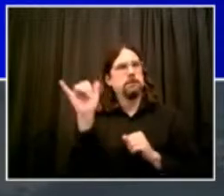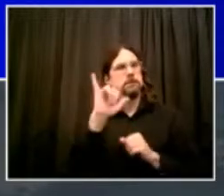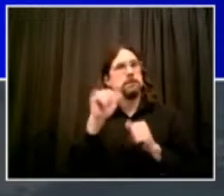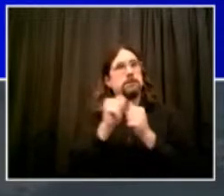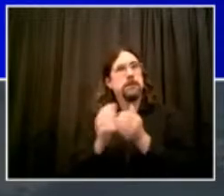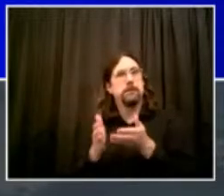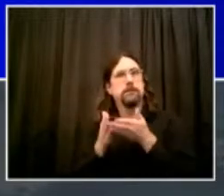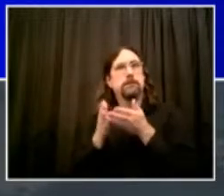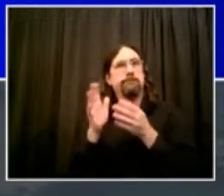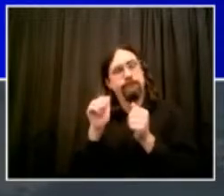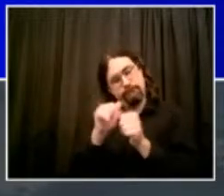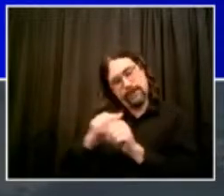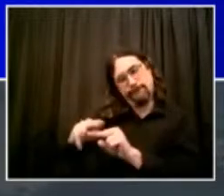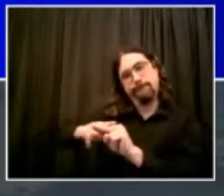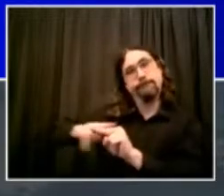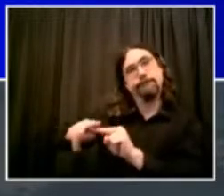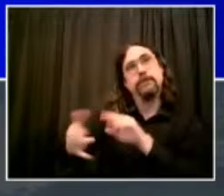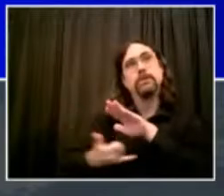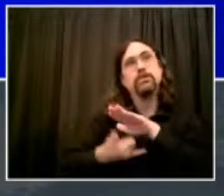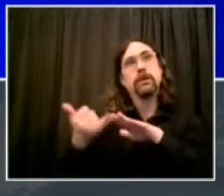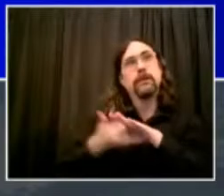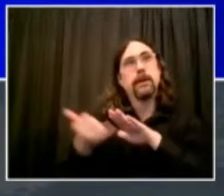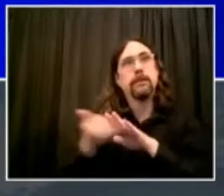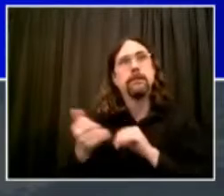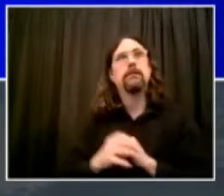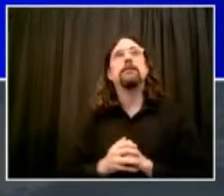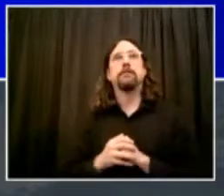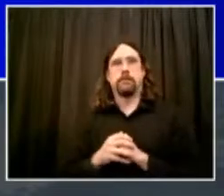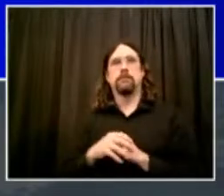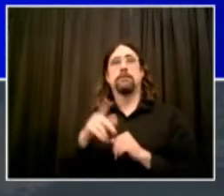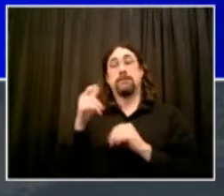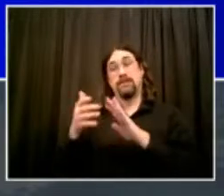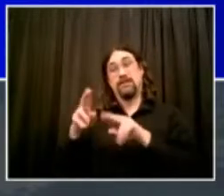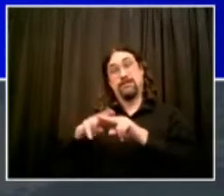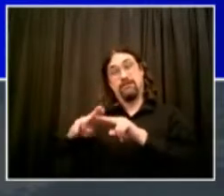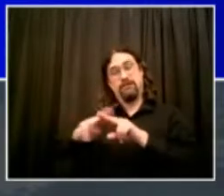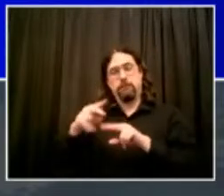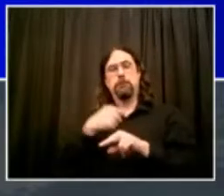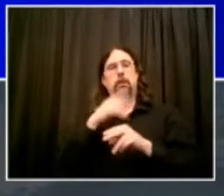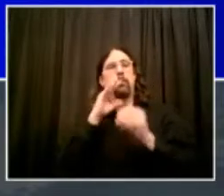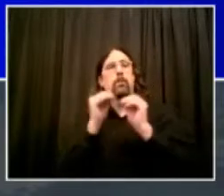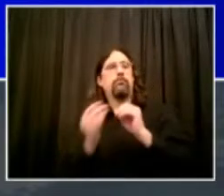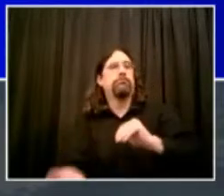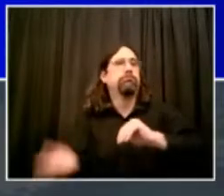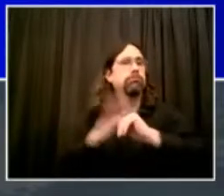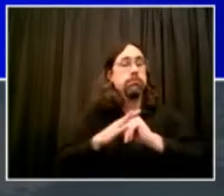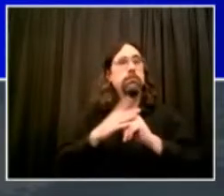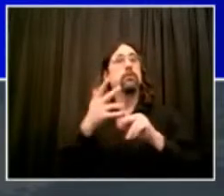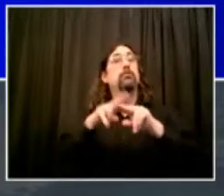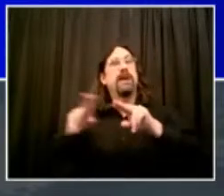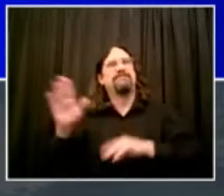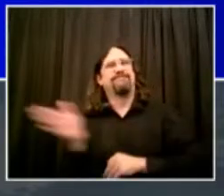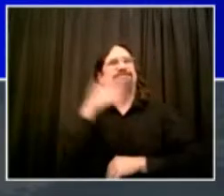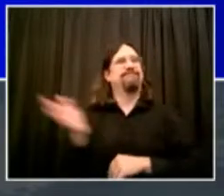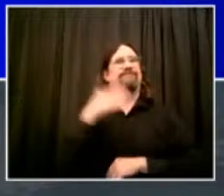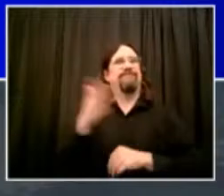the service and for realizing how important it is to do things like have hand sanitizer in every